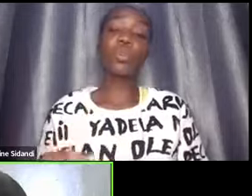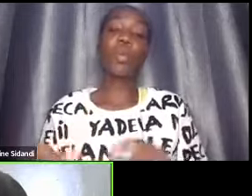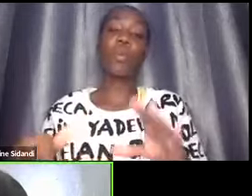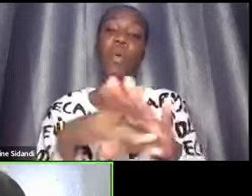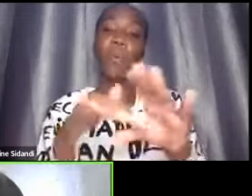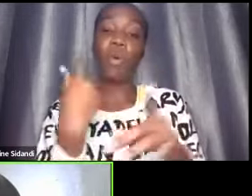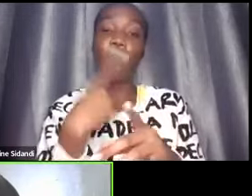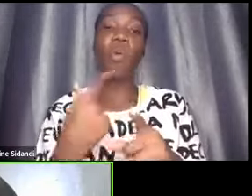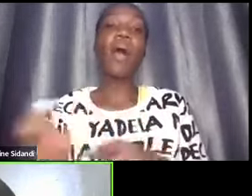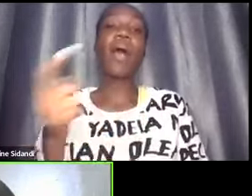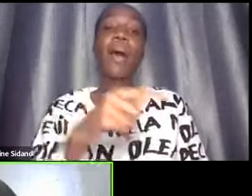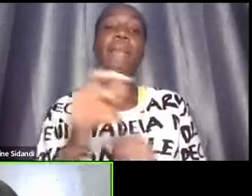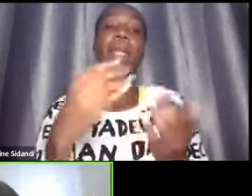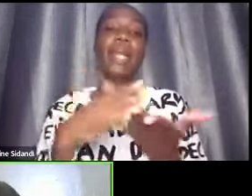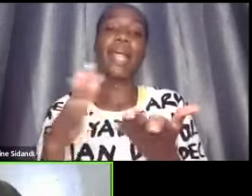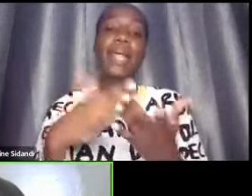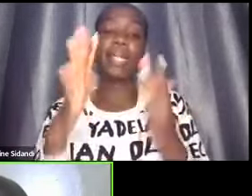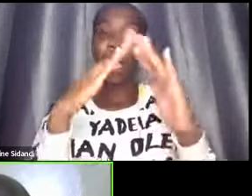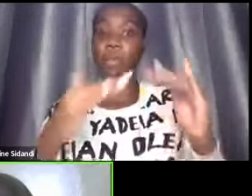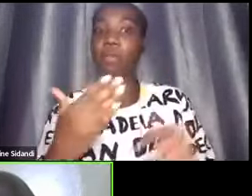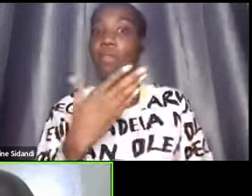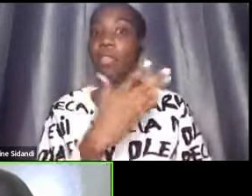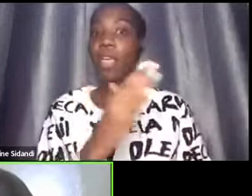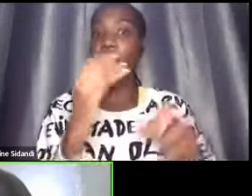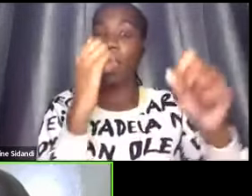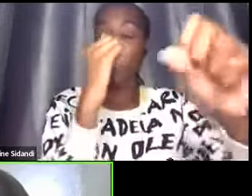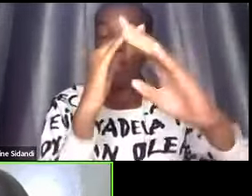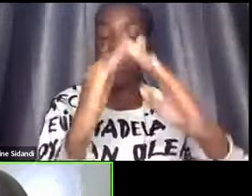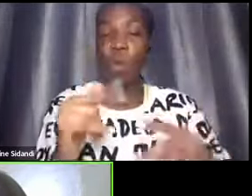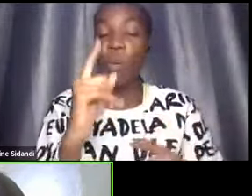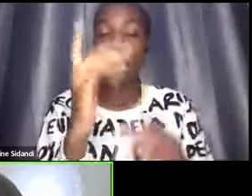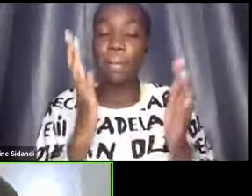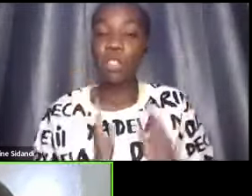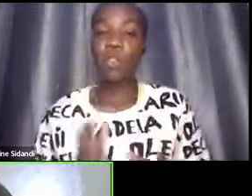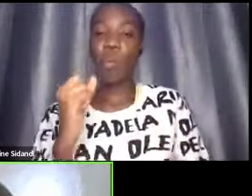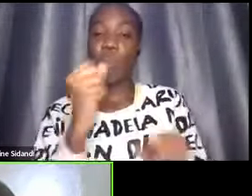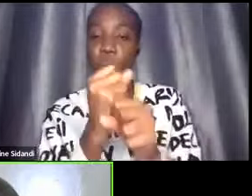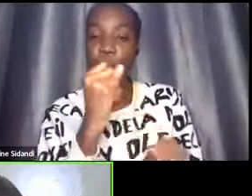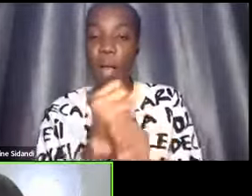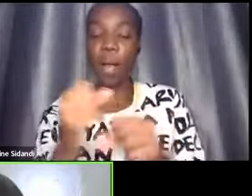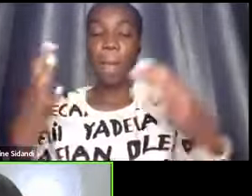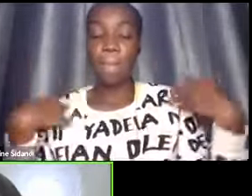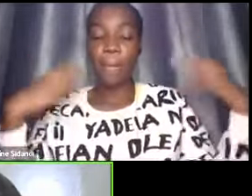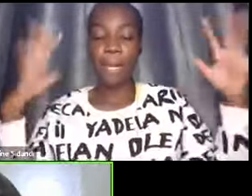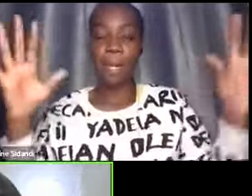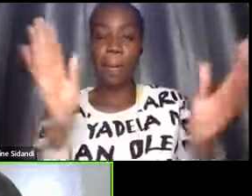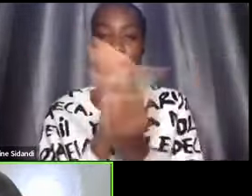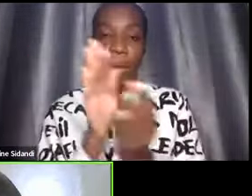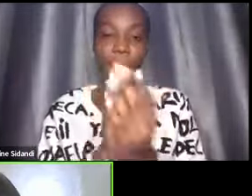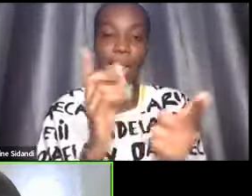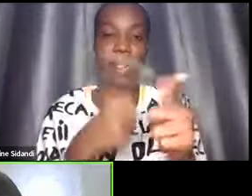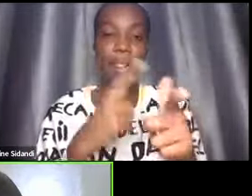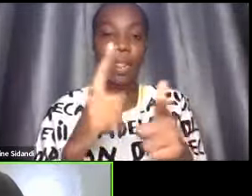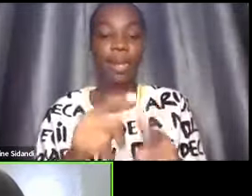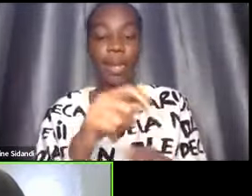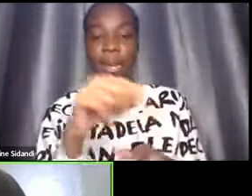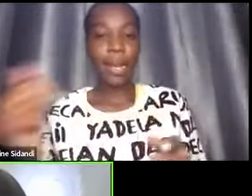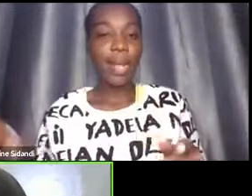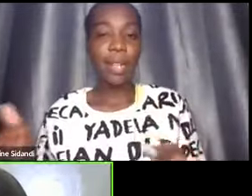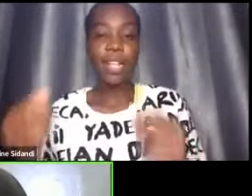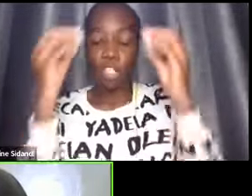teller. A lady used to work at Barclays Bank, Market Street. Another one was a student studying music in one